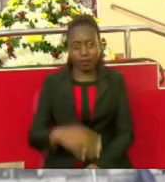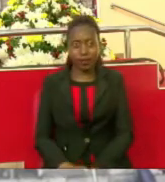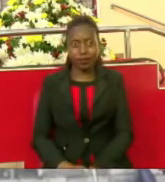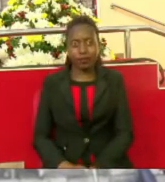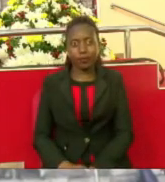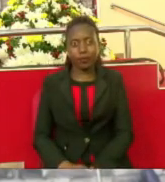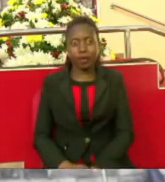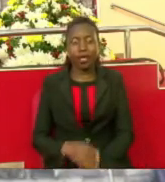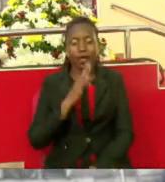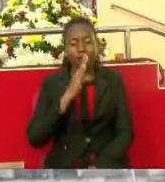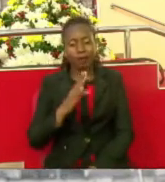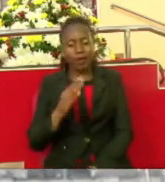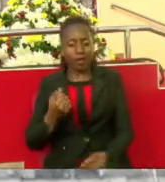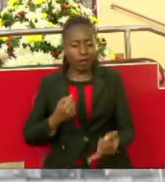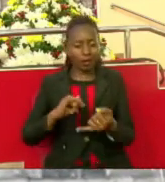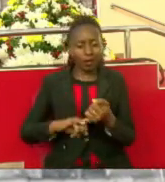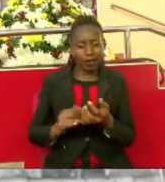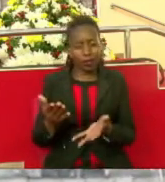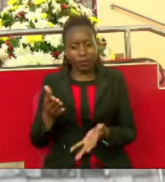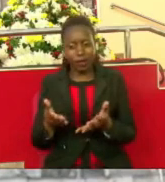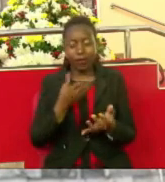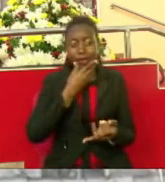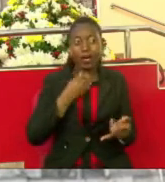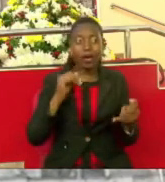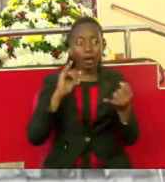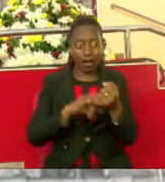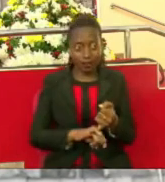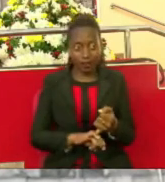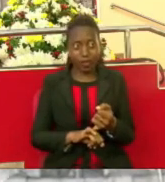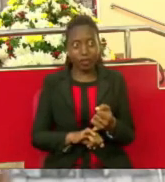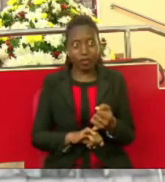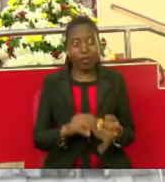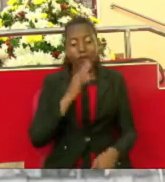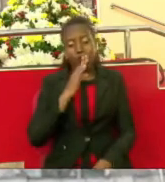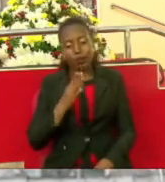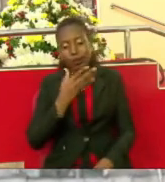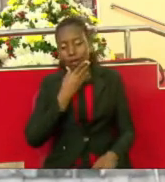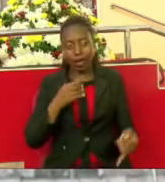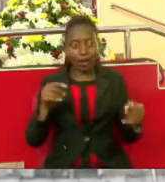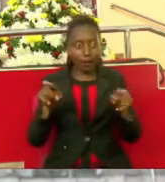Being a wife or a husband. Being a brother or a sister to somebody.